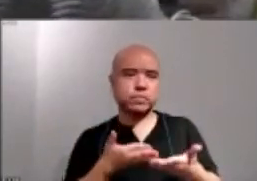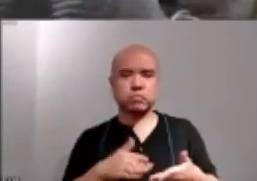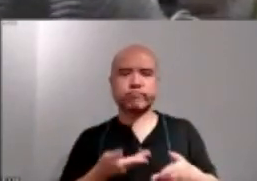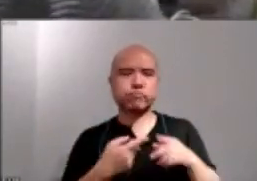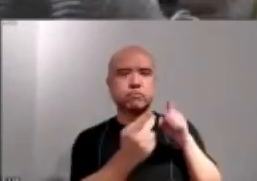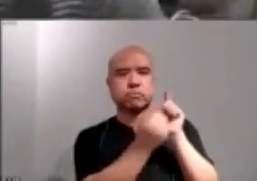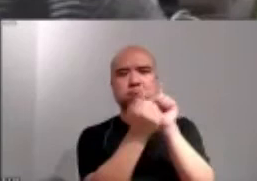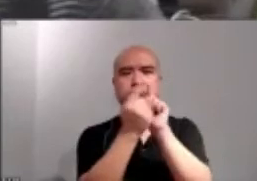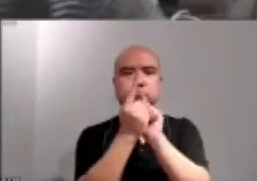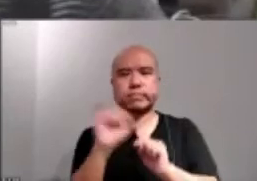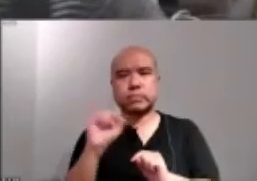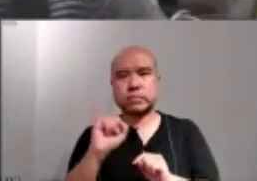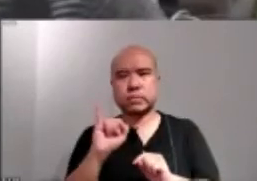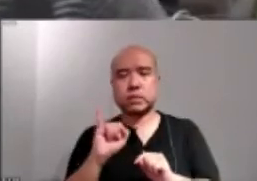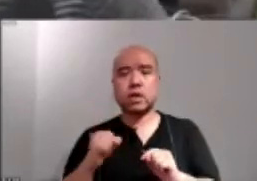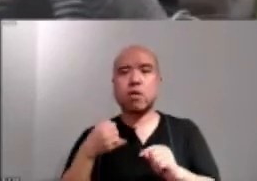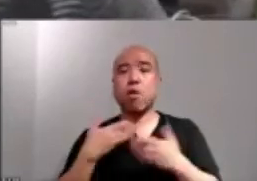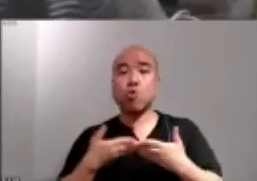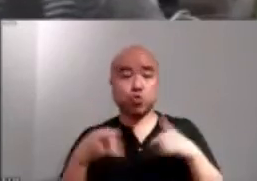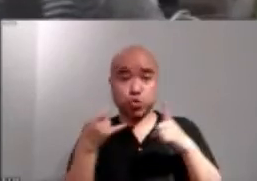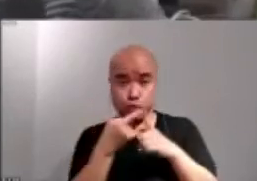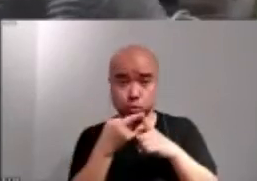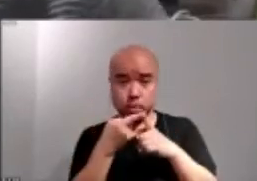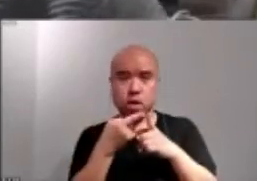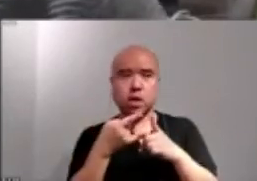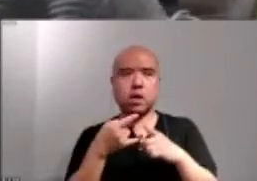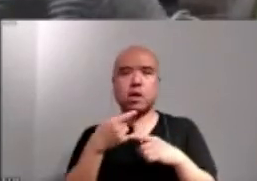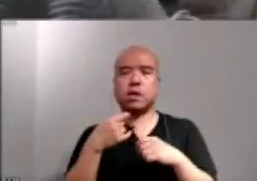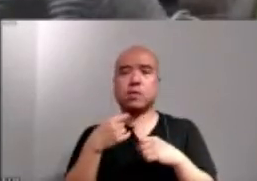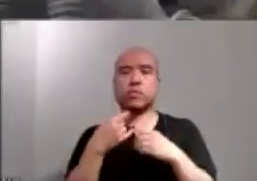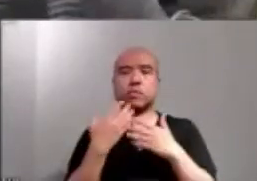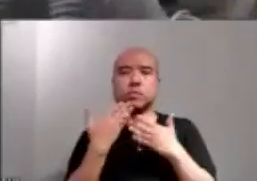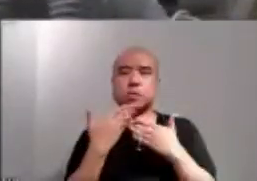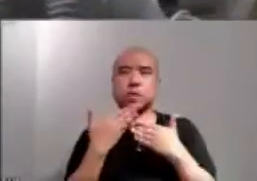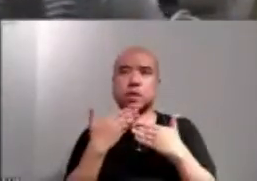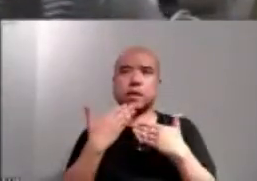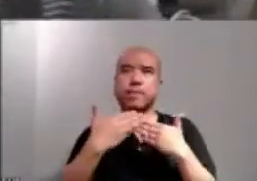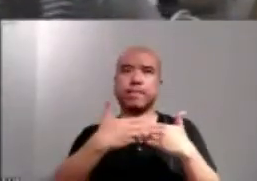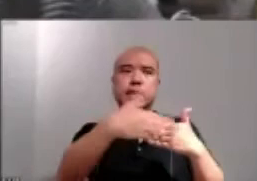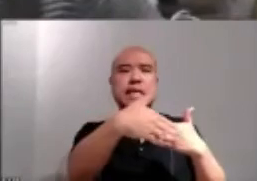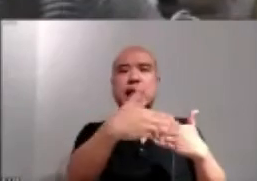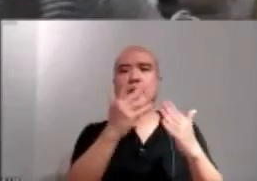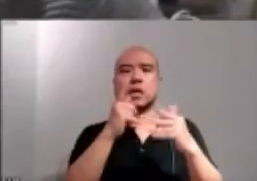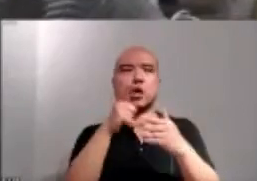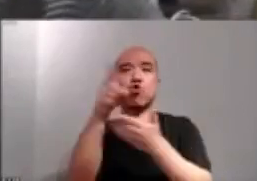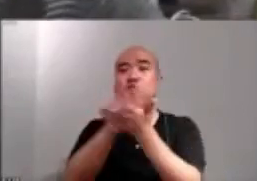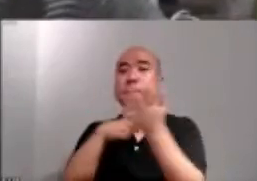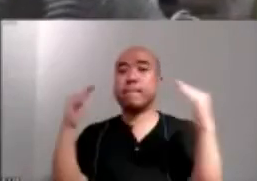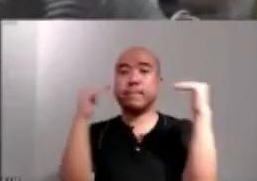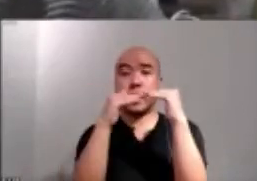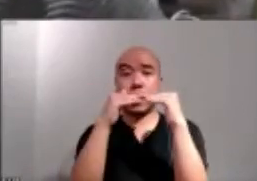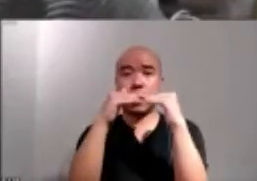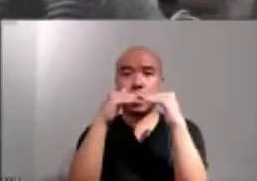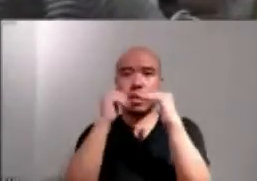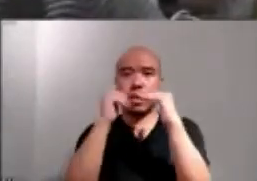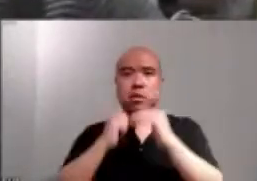the Notion or Slack or the other online platform. And we are doing some virtual tour